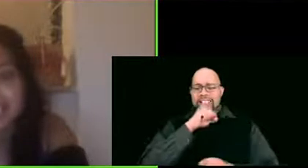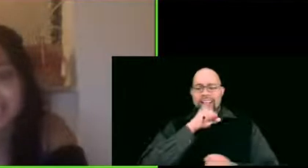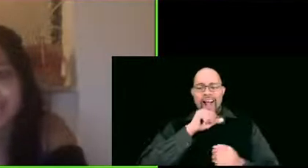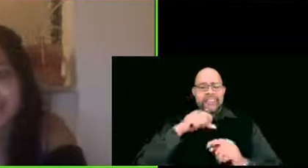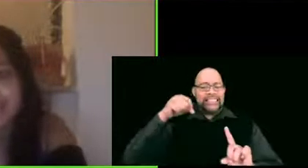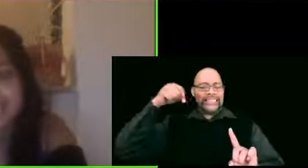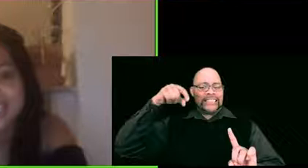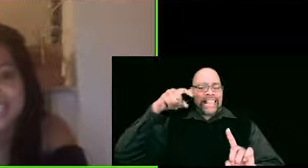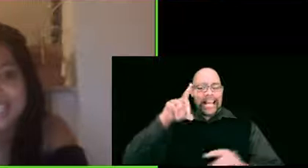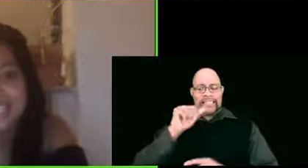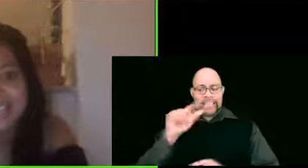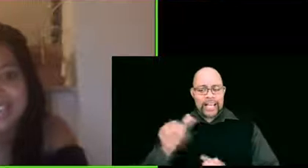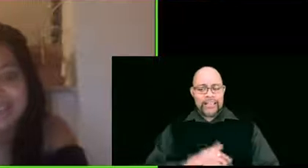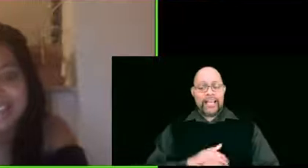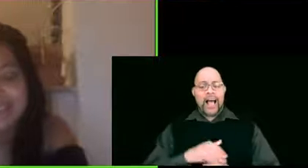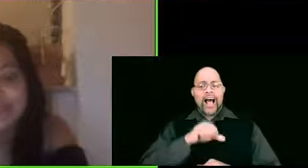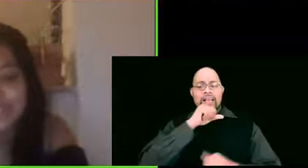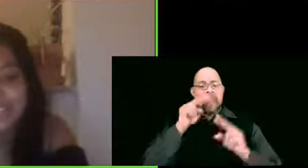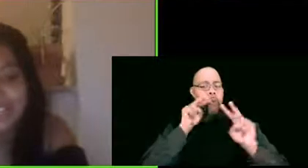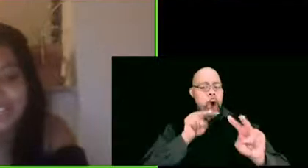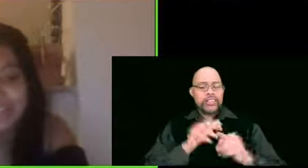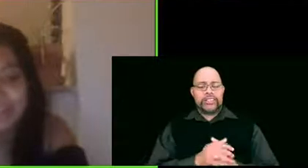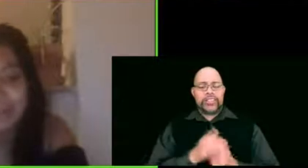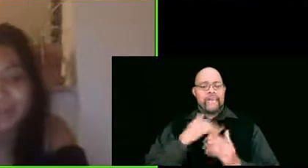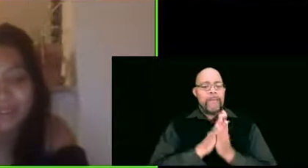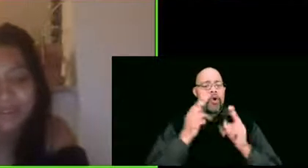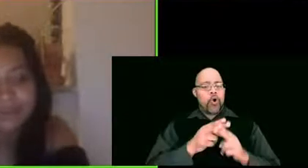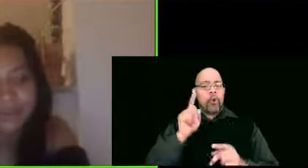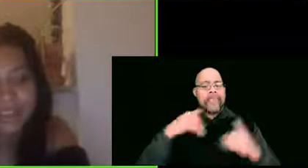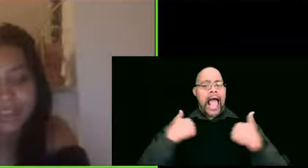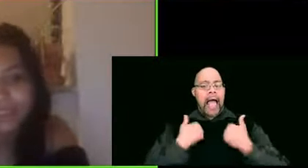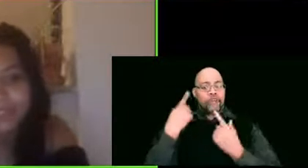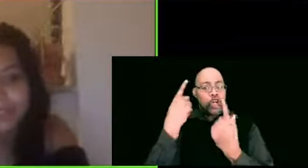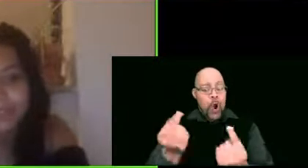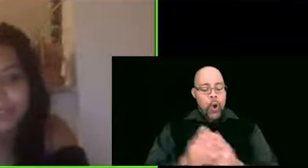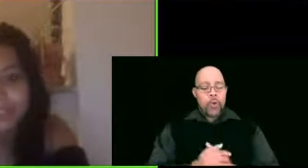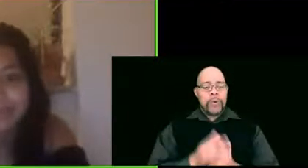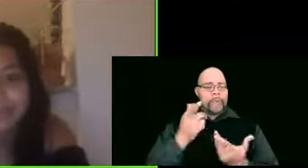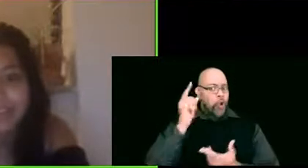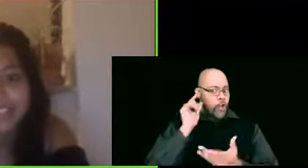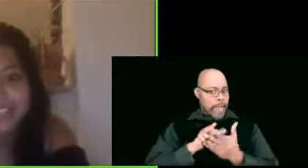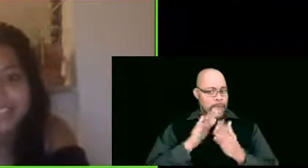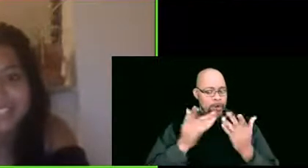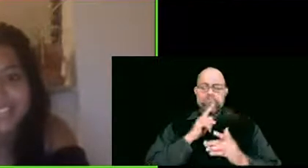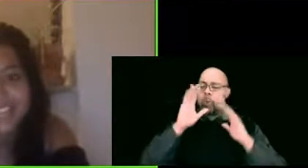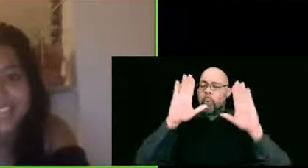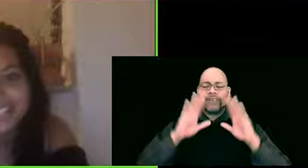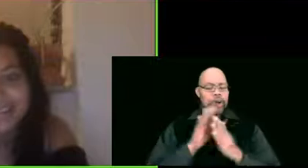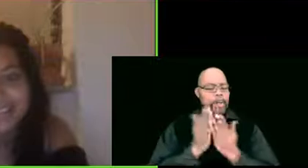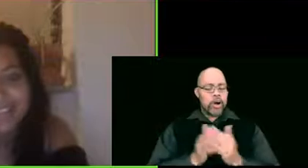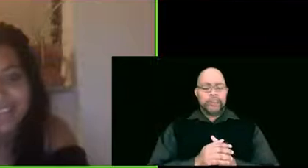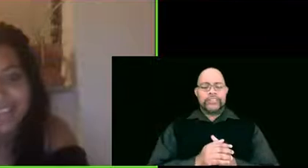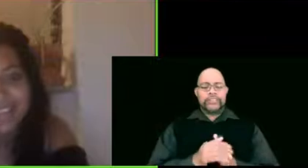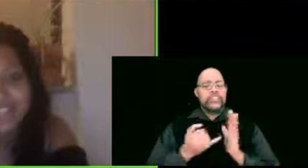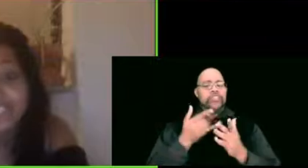love satellite data, and I love kind of watching. I've got a book called Where the Animals Go, which you might have heard of. It's a